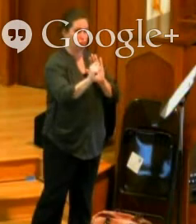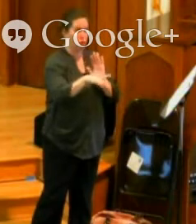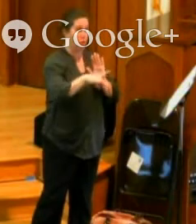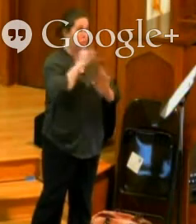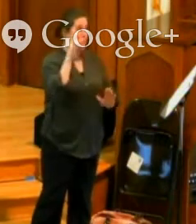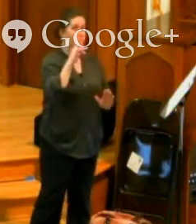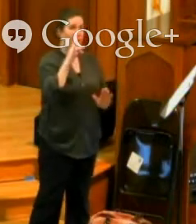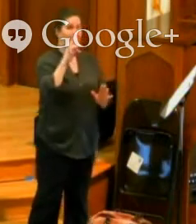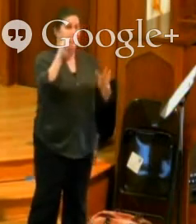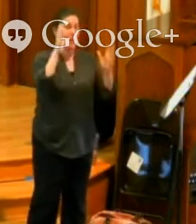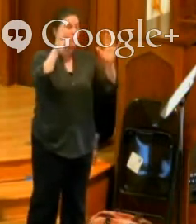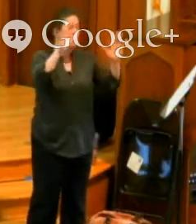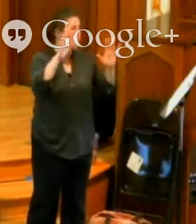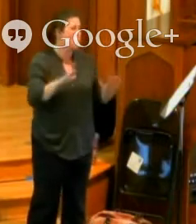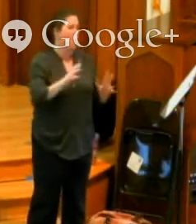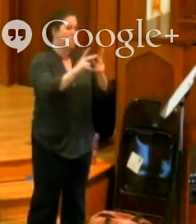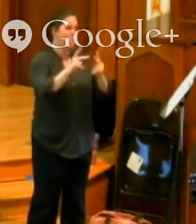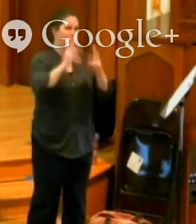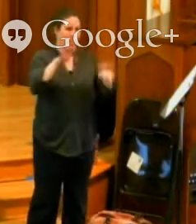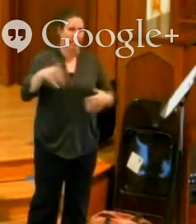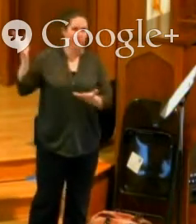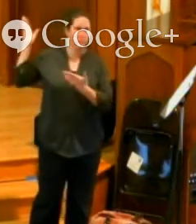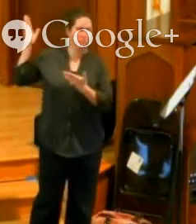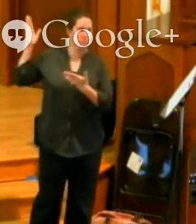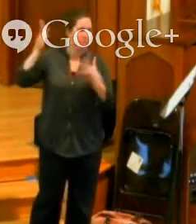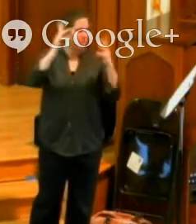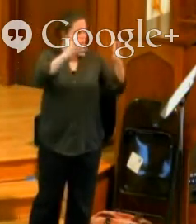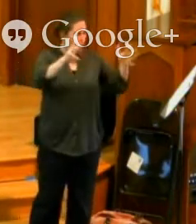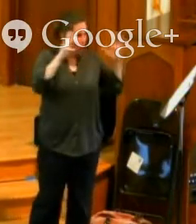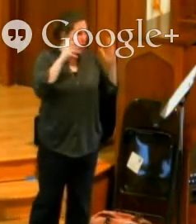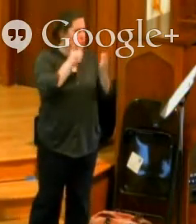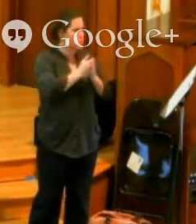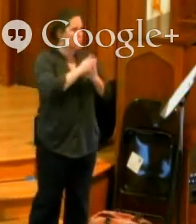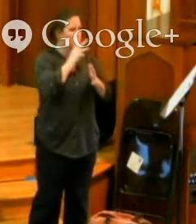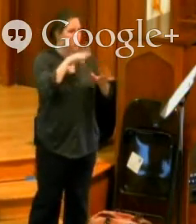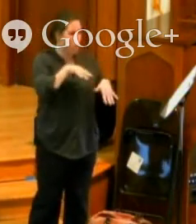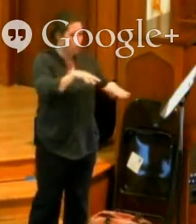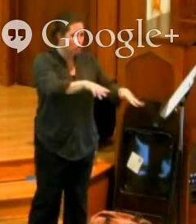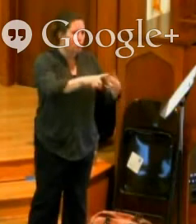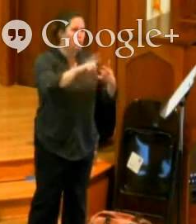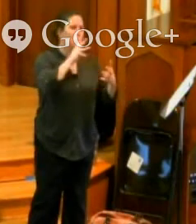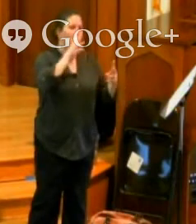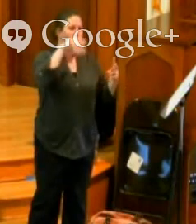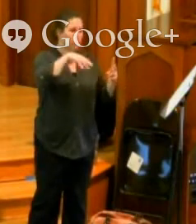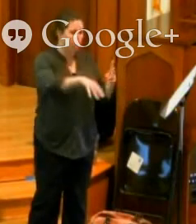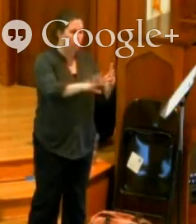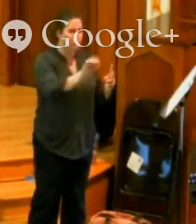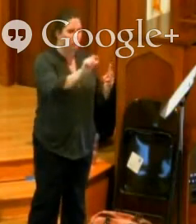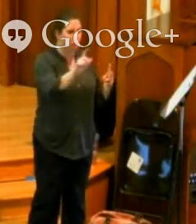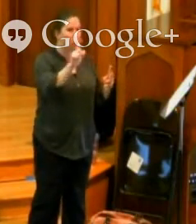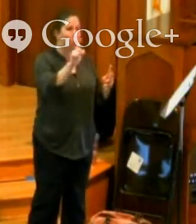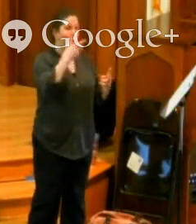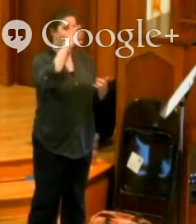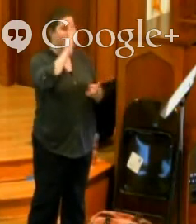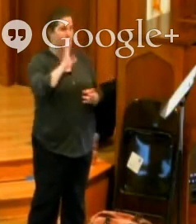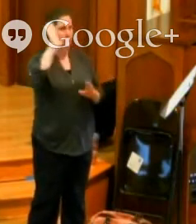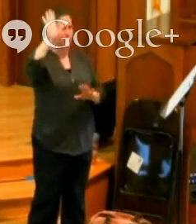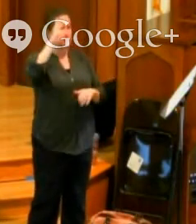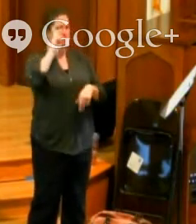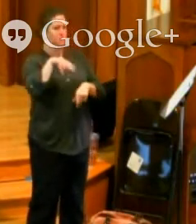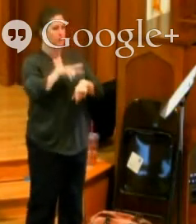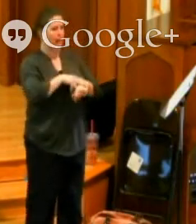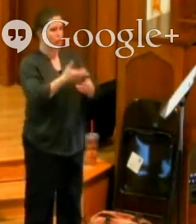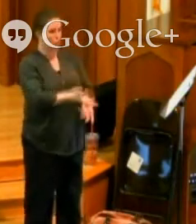spots like this, forests, near rivers, waterfalls, God's natural